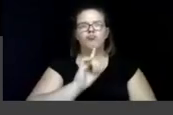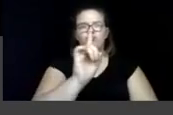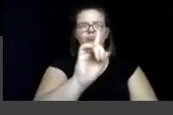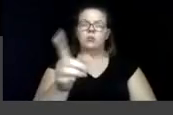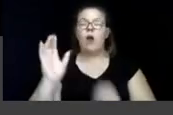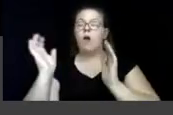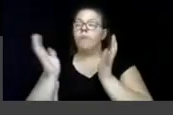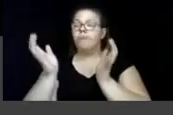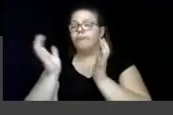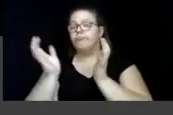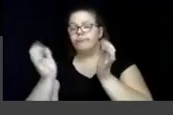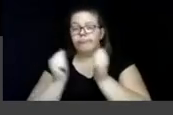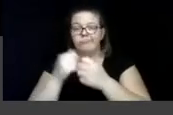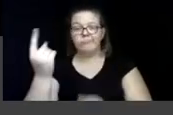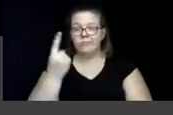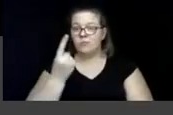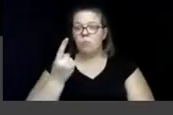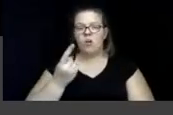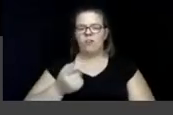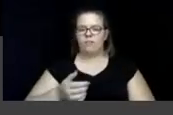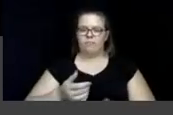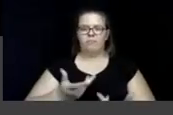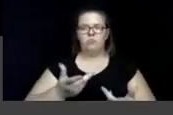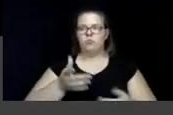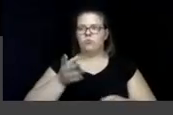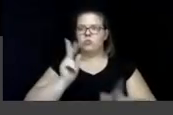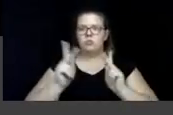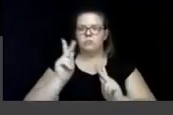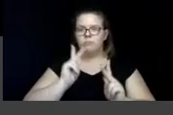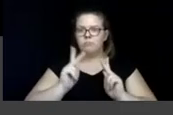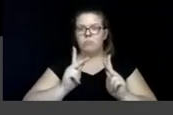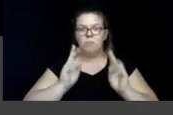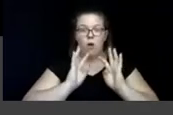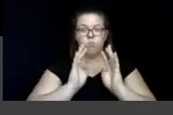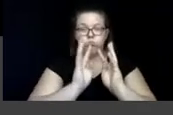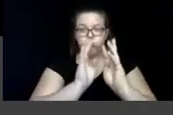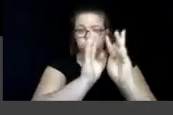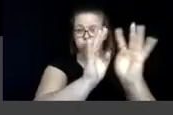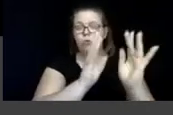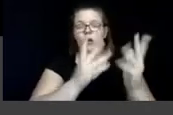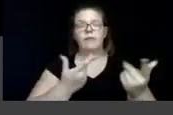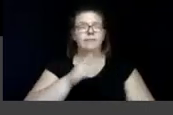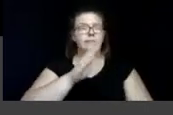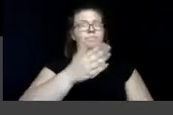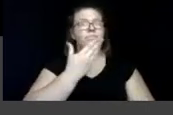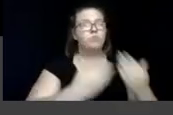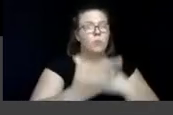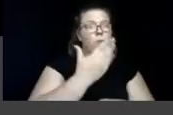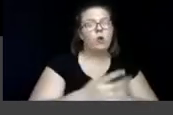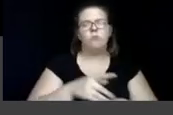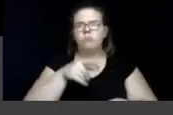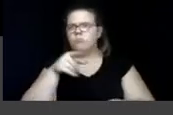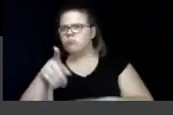talking to somebody every few steps. You're saying hi or good morning or are you lost? Can I help you find